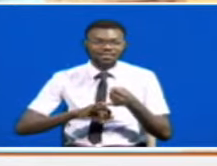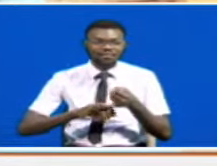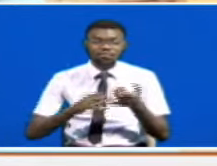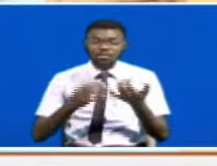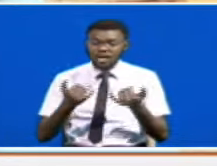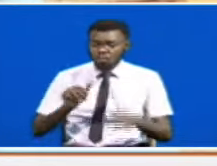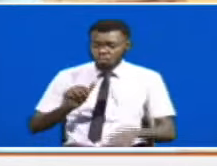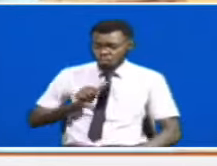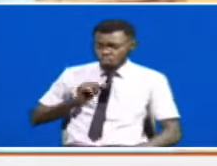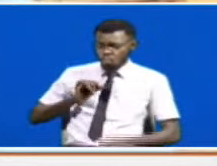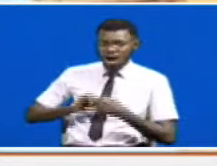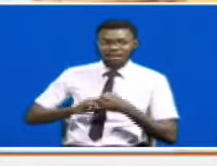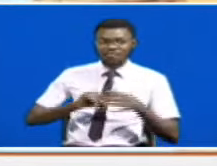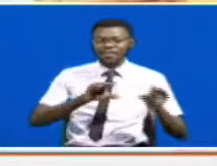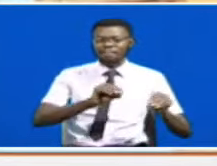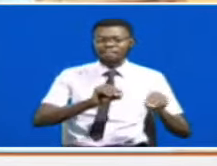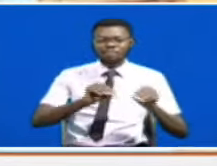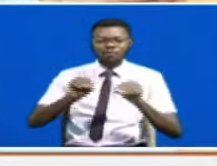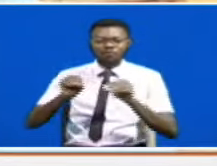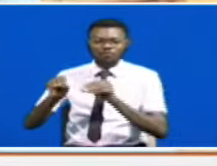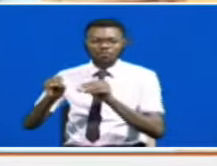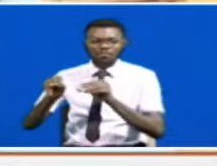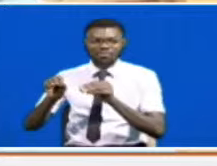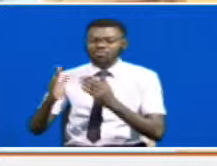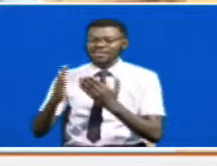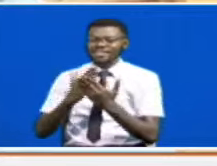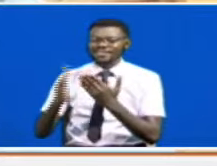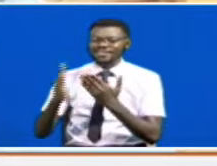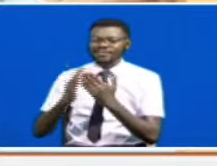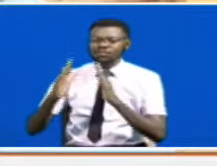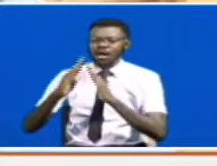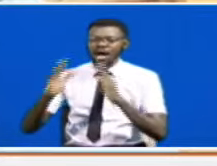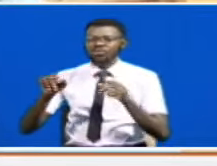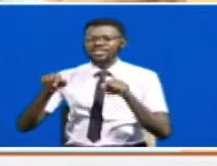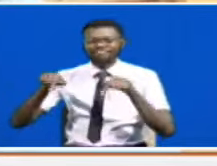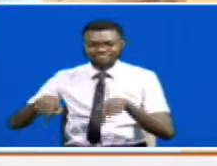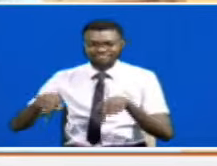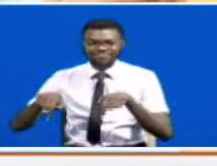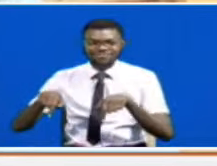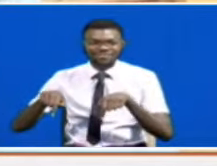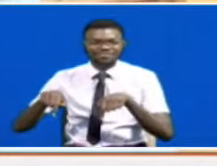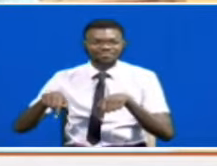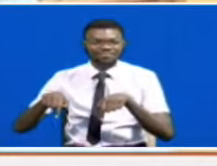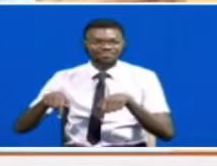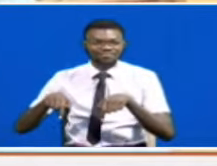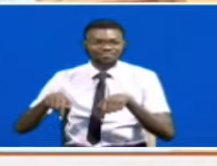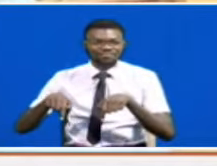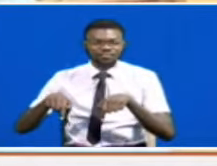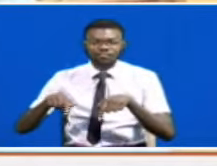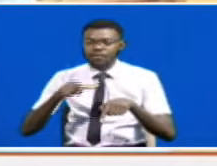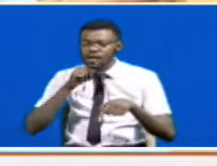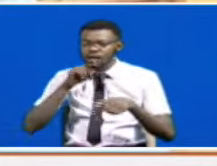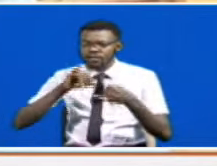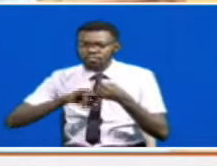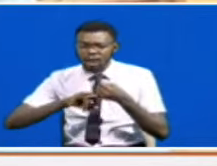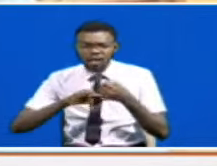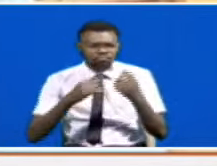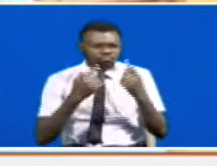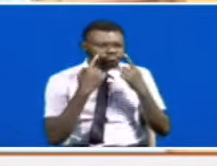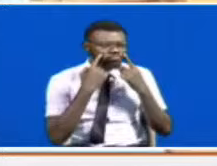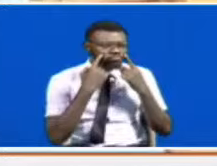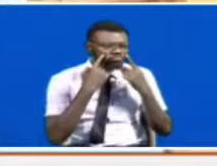Sasa bibi akatoka kwake akakuja aka rent nyumba hapa Kiamba. Bwana amemtaima asubuhi akienda